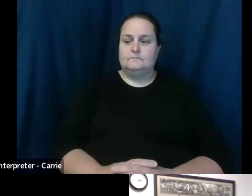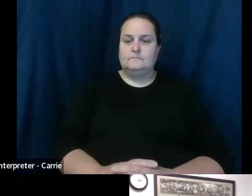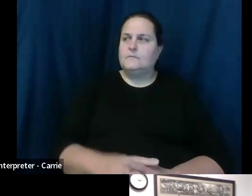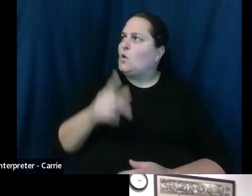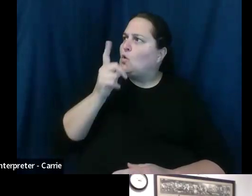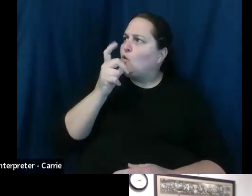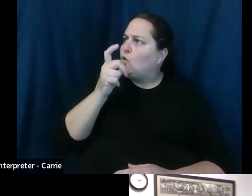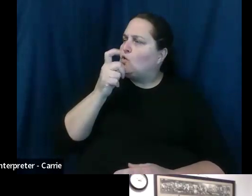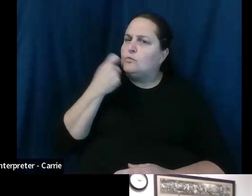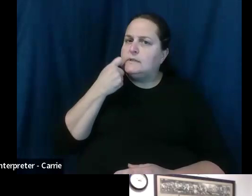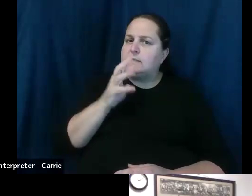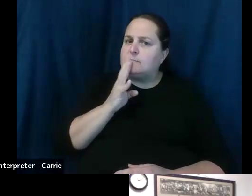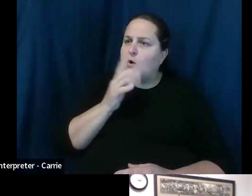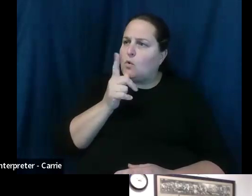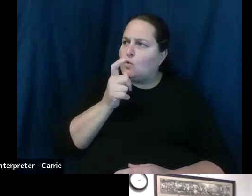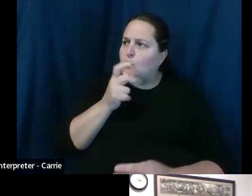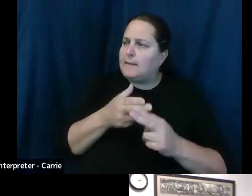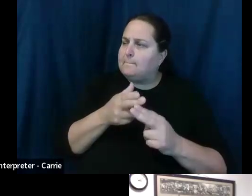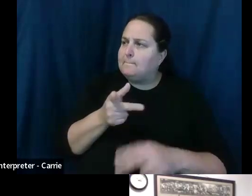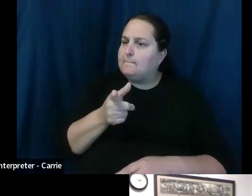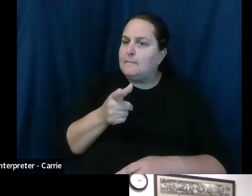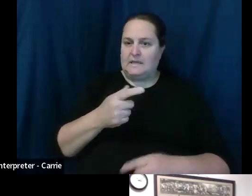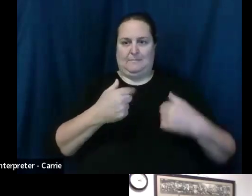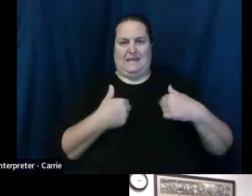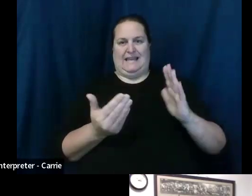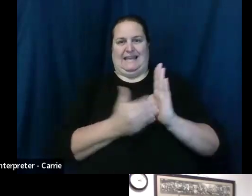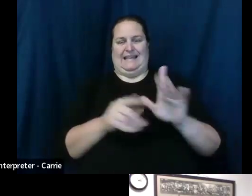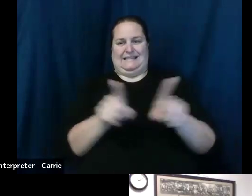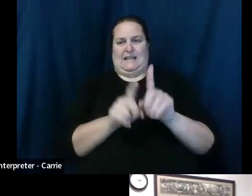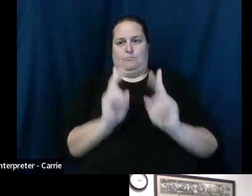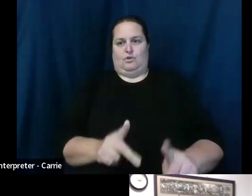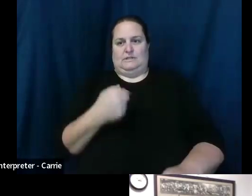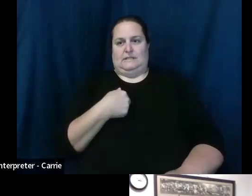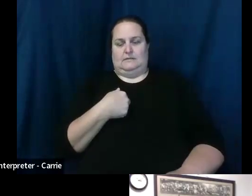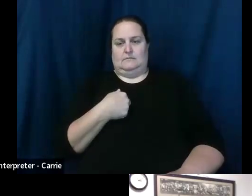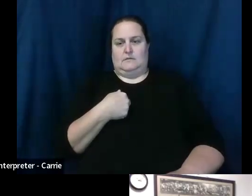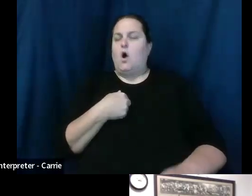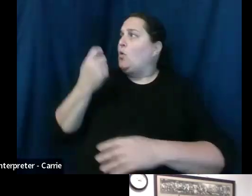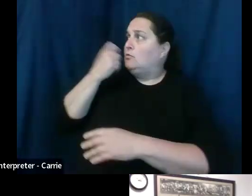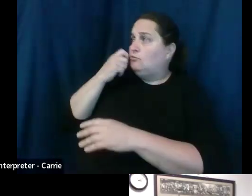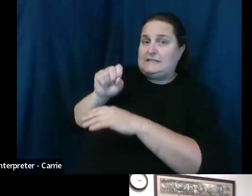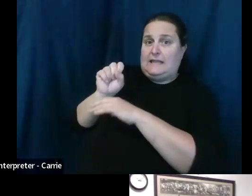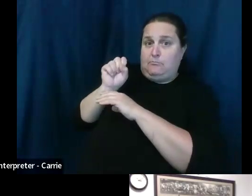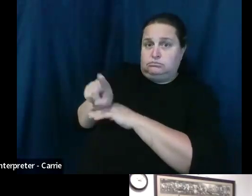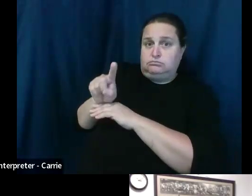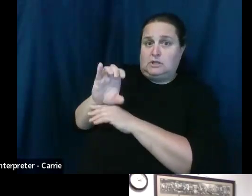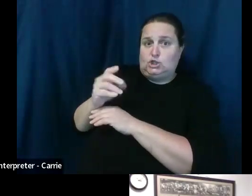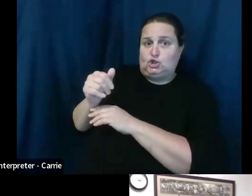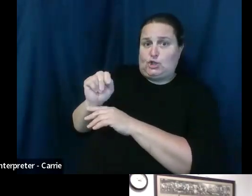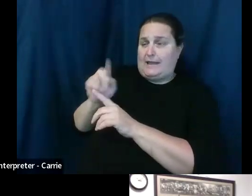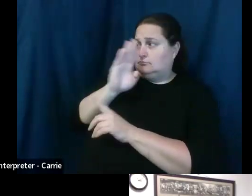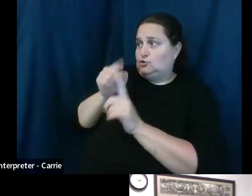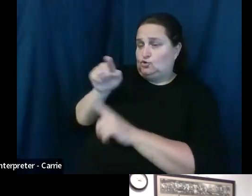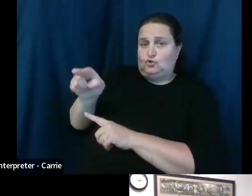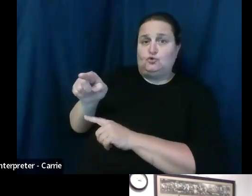is that just spoke up? It was just me again, just saying that I couldn't All find right. the email. I just sent you the username, so you'll be